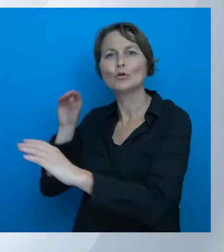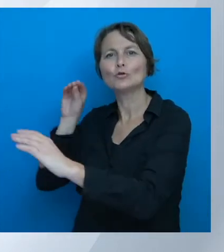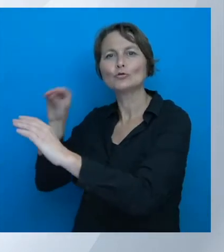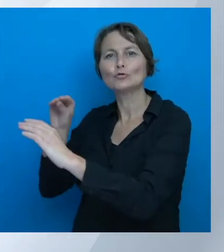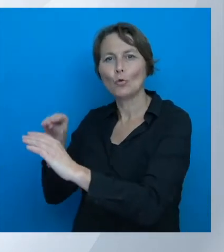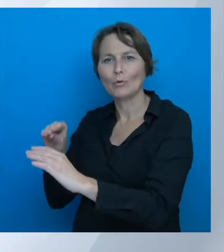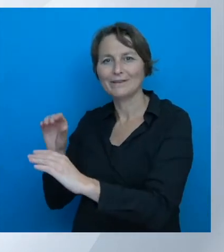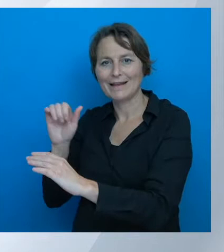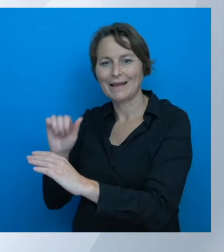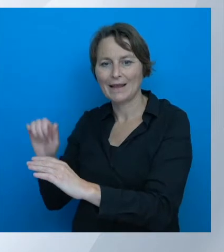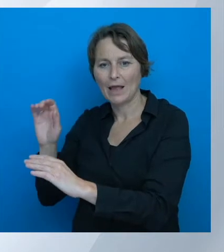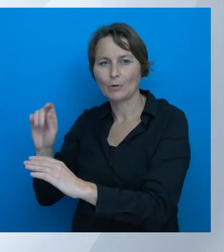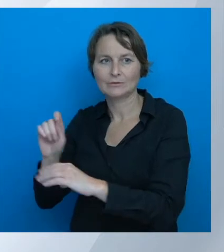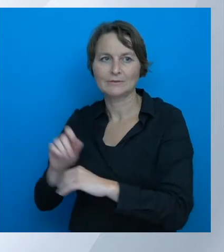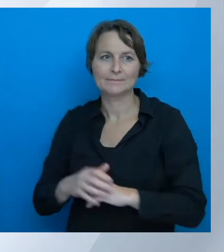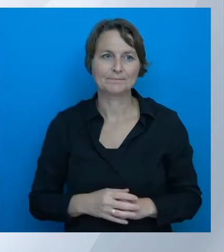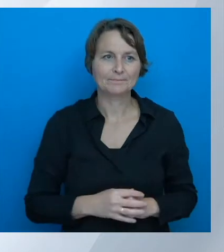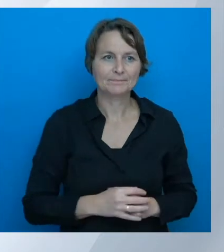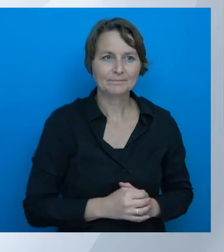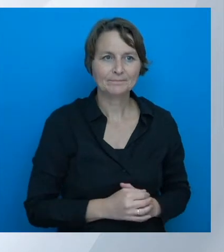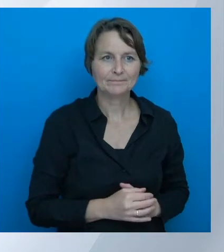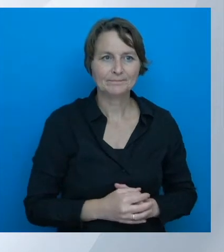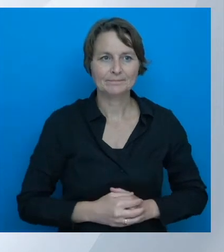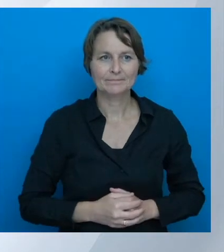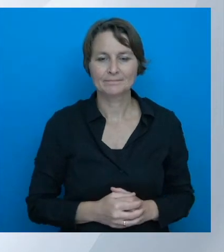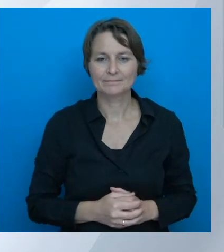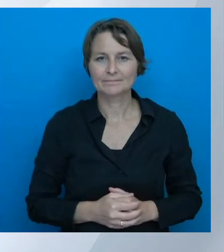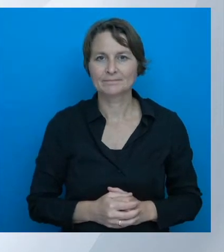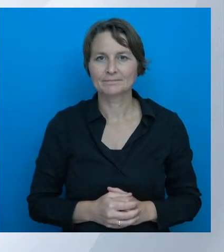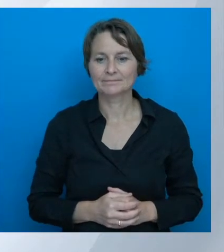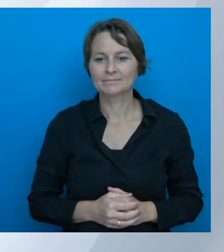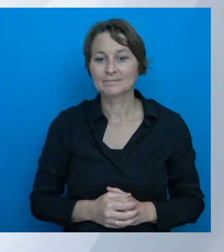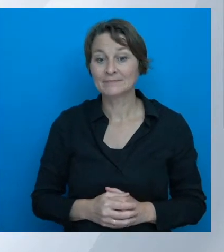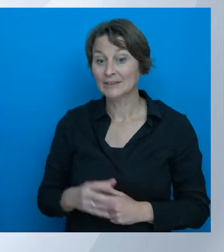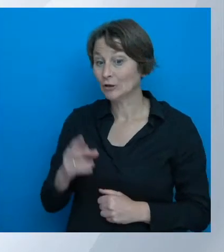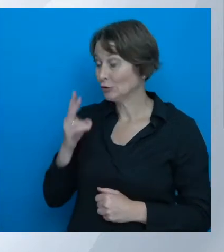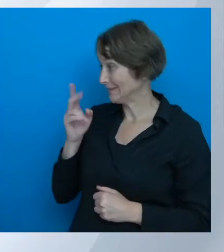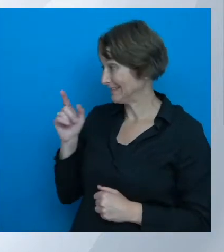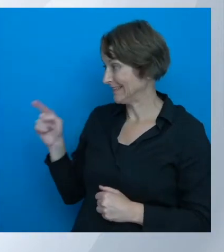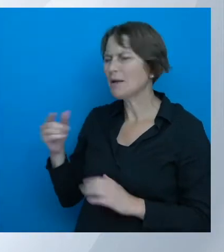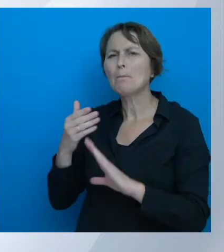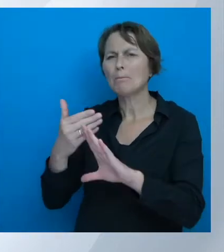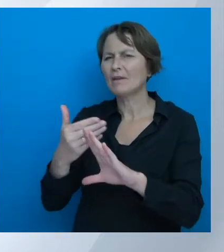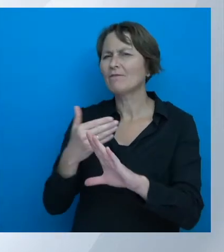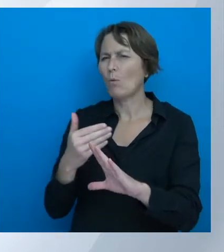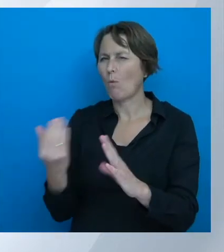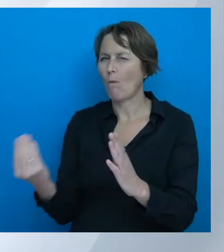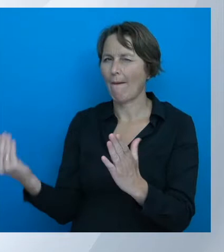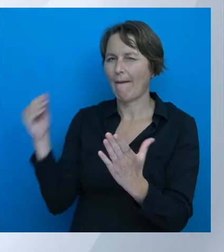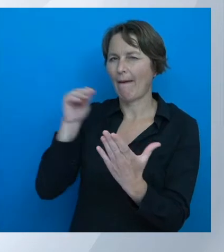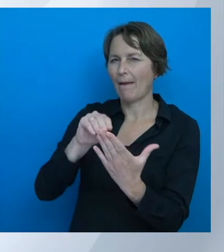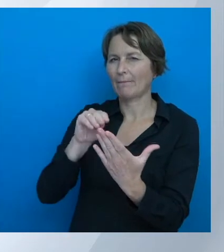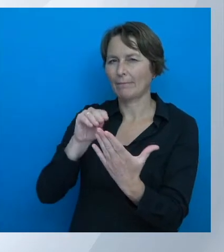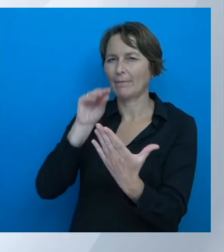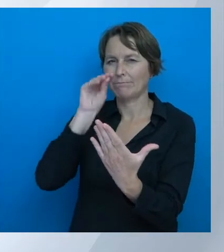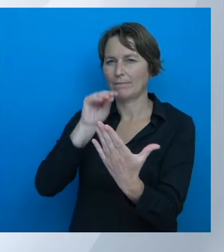Storage Explorer available to you. Previously, you needed to install an application for this. It is in Preview. It does sometimes have a couple of quirks, but